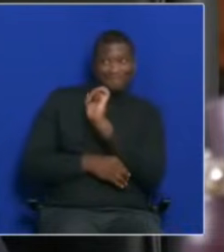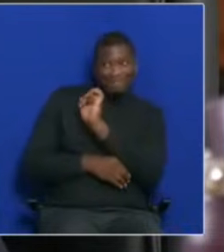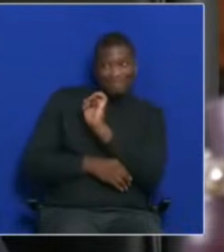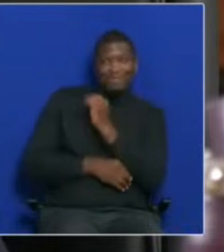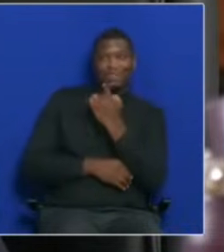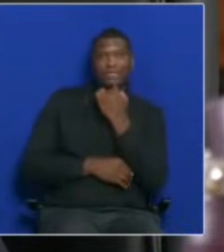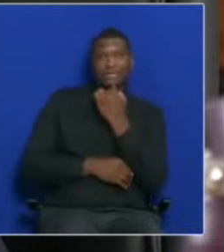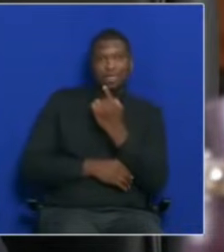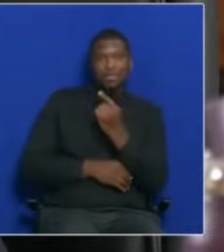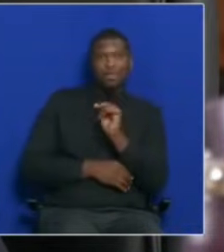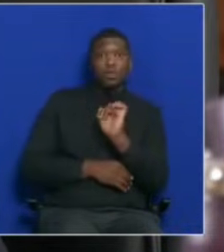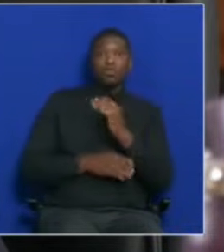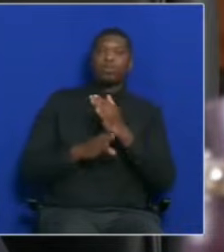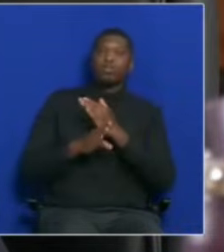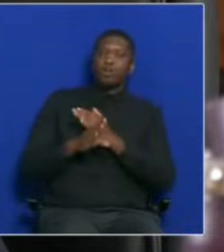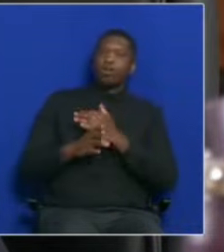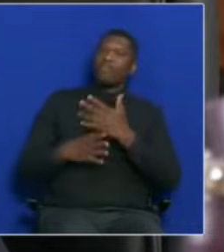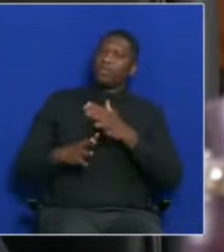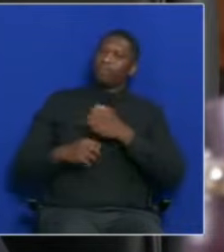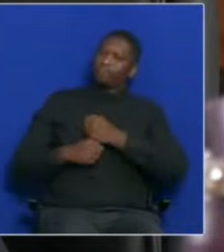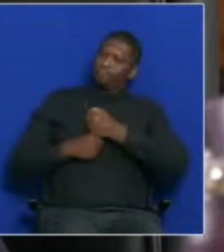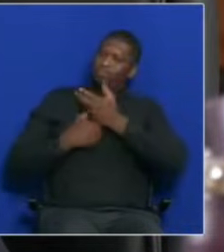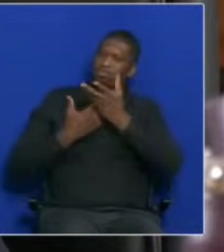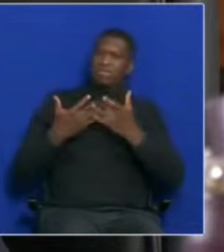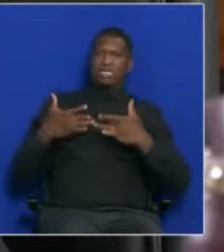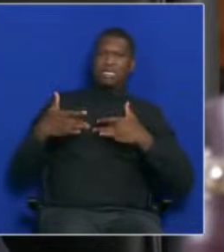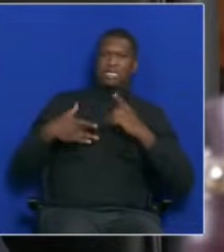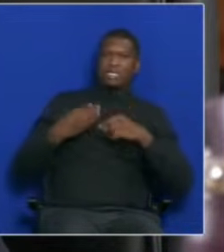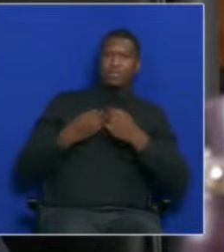expressed suspicion about Mr. Nkabinde.